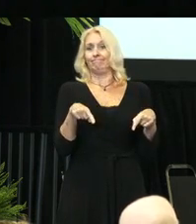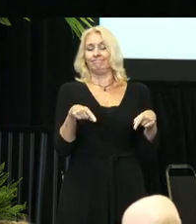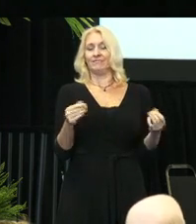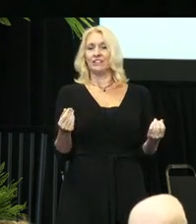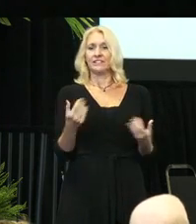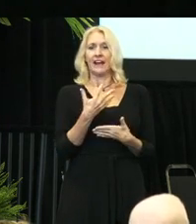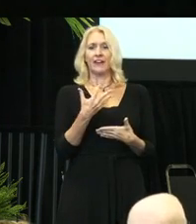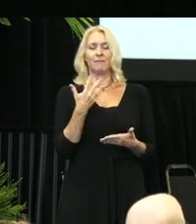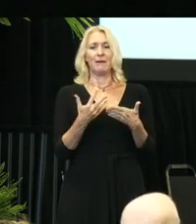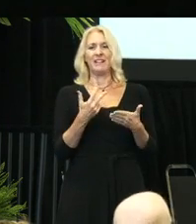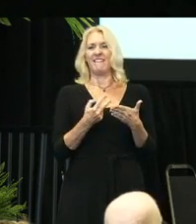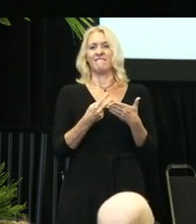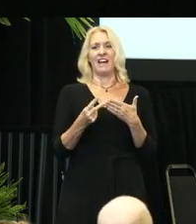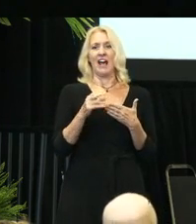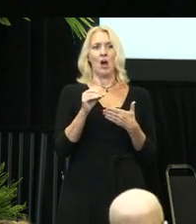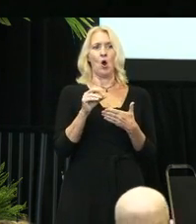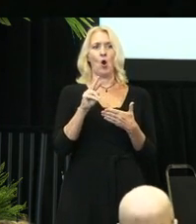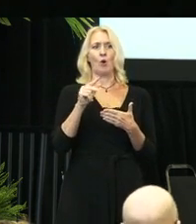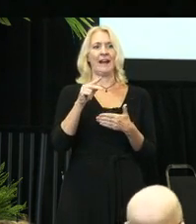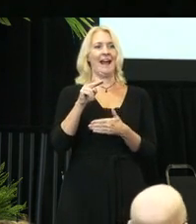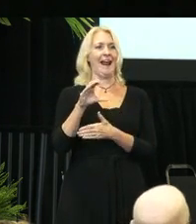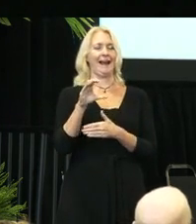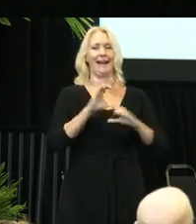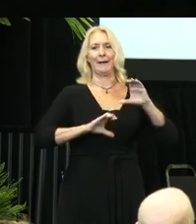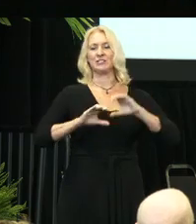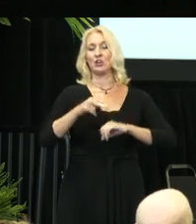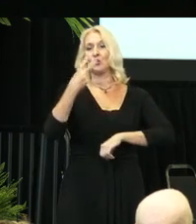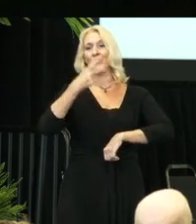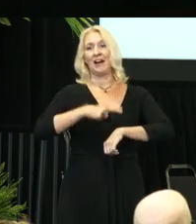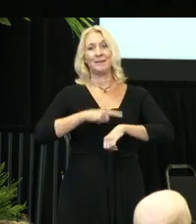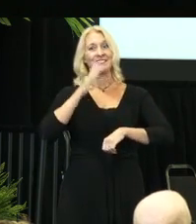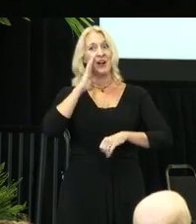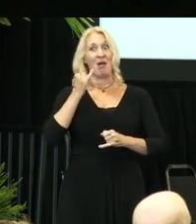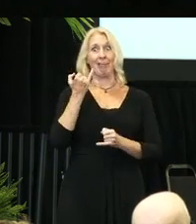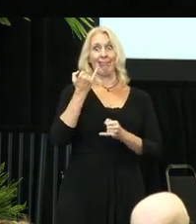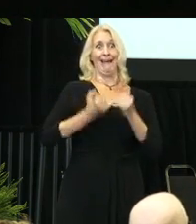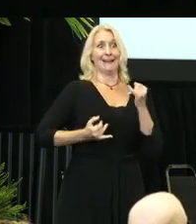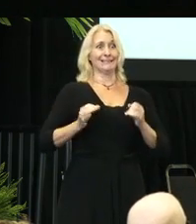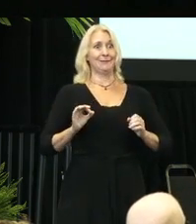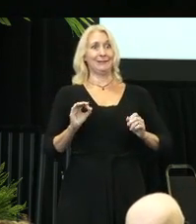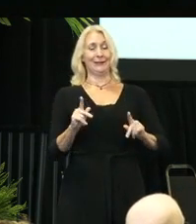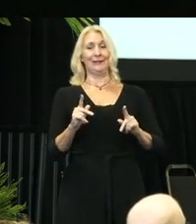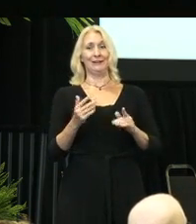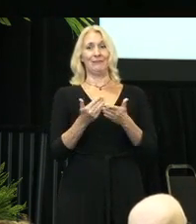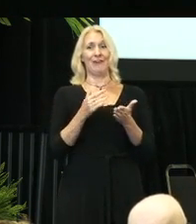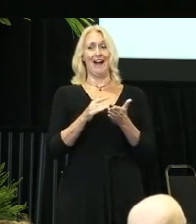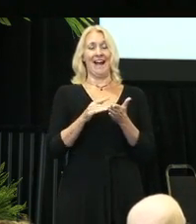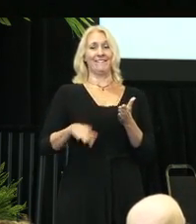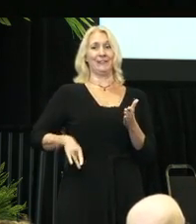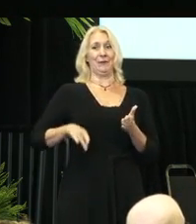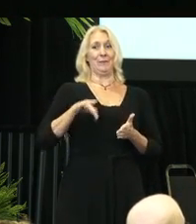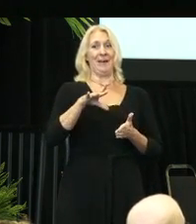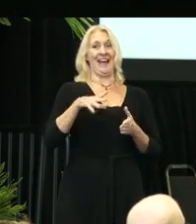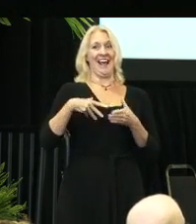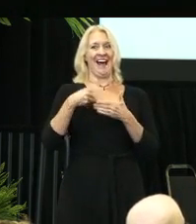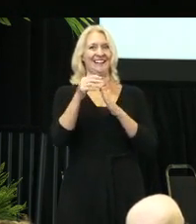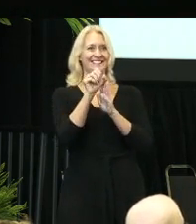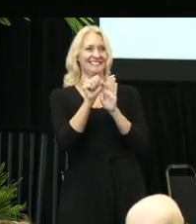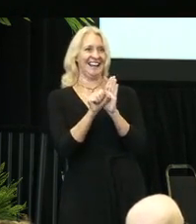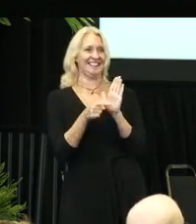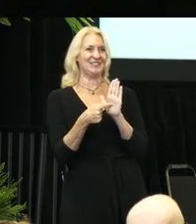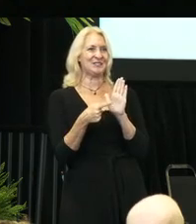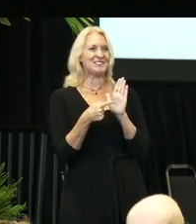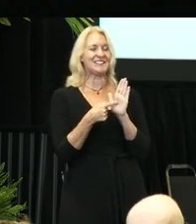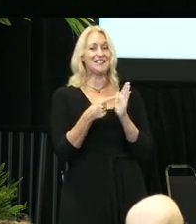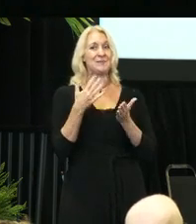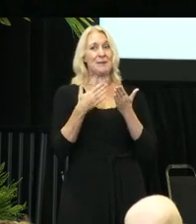failed organic chemistry twice now, and they know this is their last shot before they have to start paying out-of-state tuition. They've been a great student all the way up